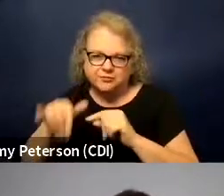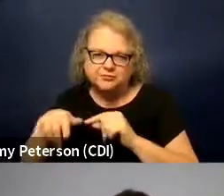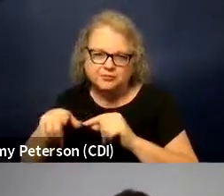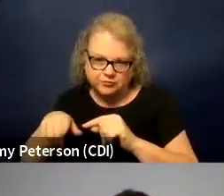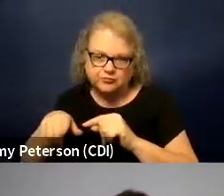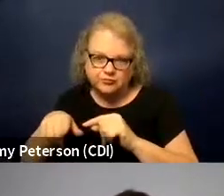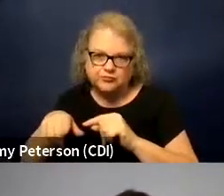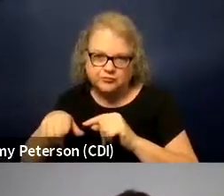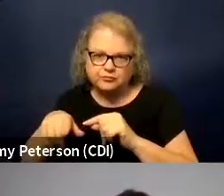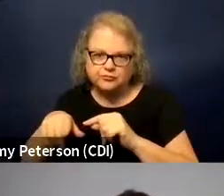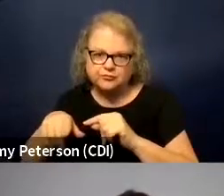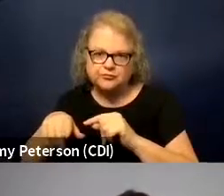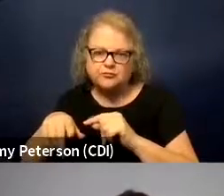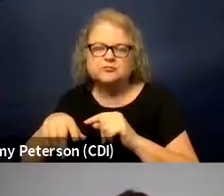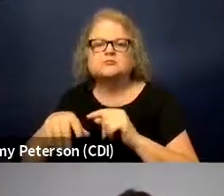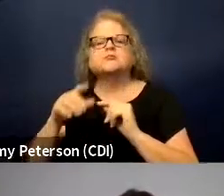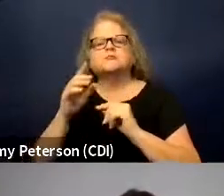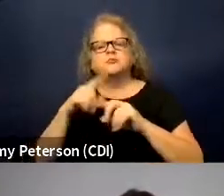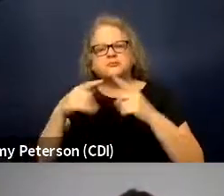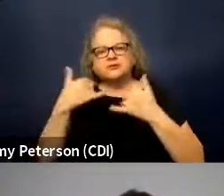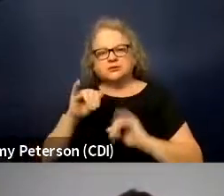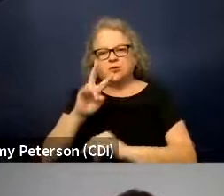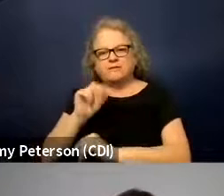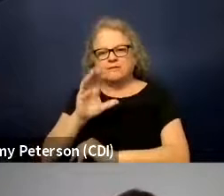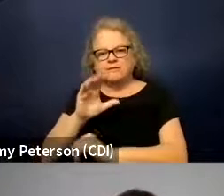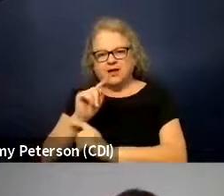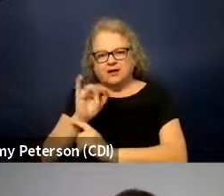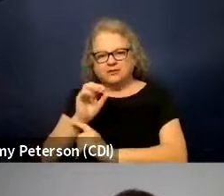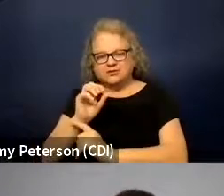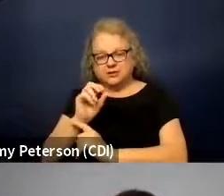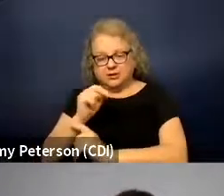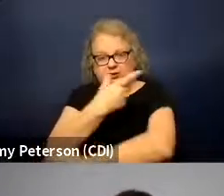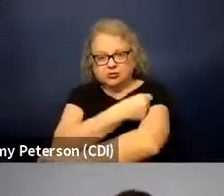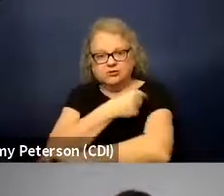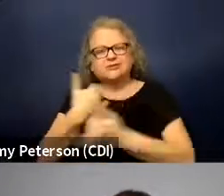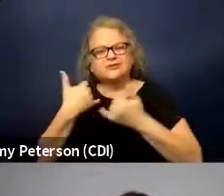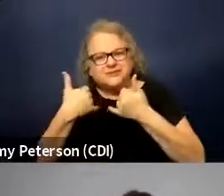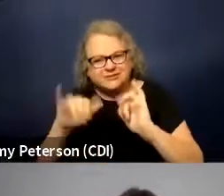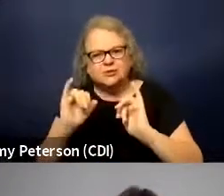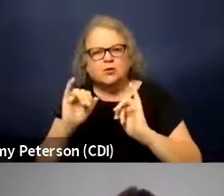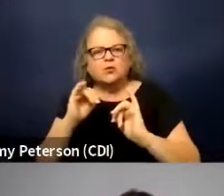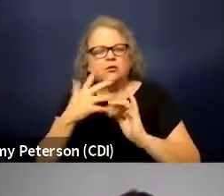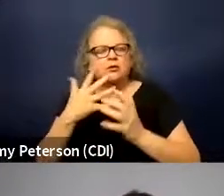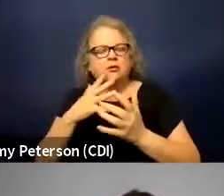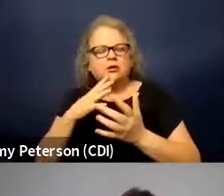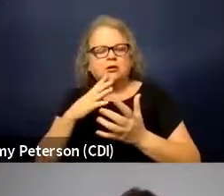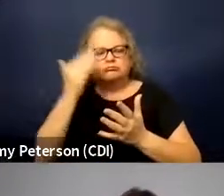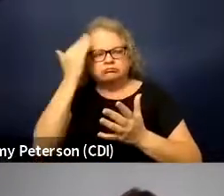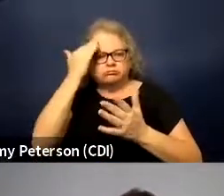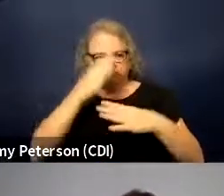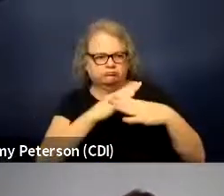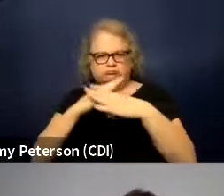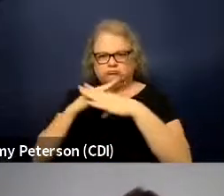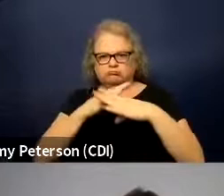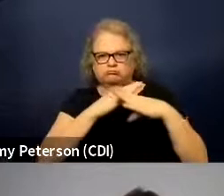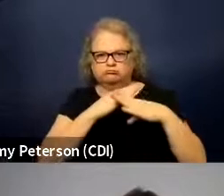and T memory cells. So if you've already had COVID, we would still highly recommend